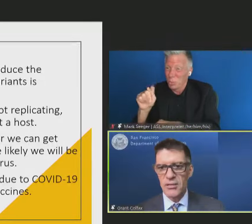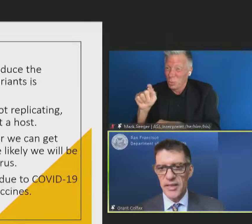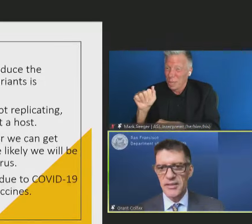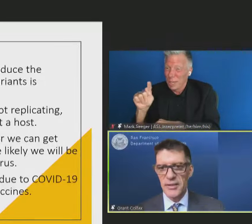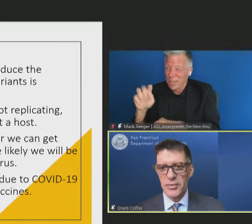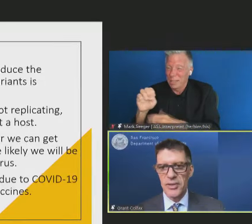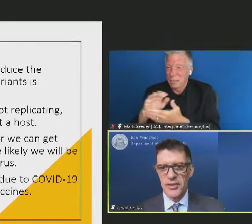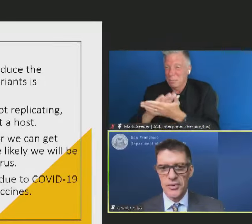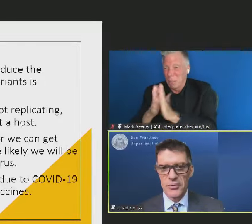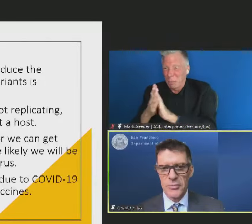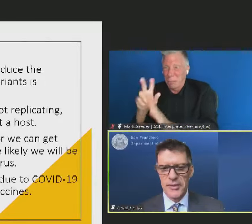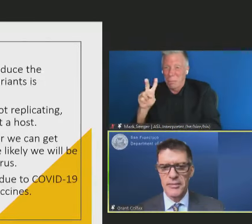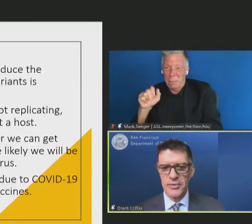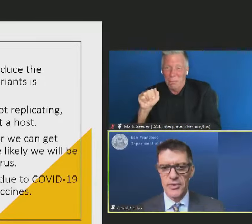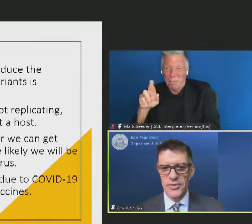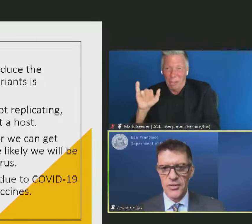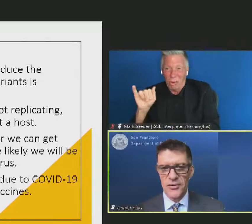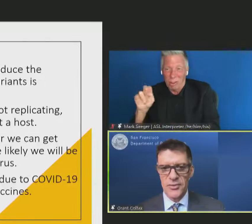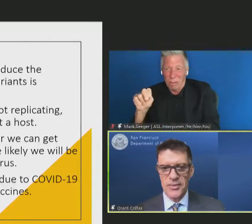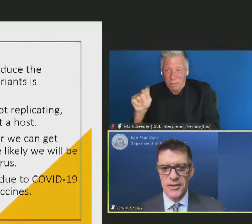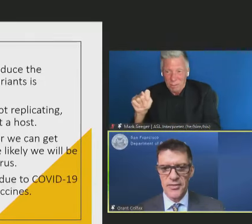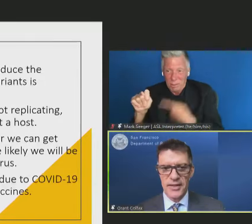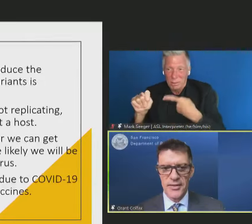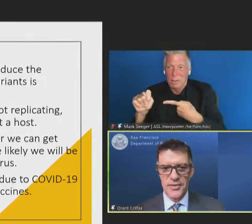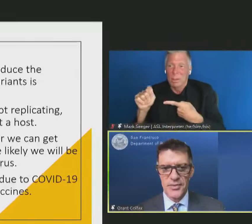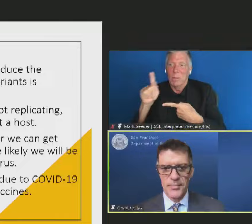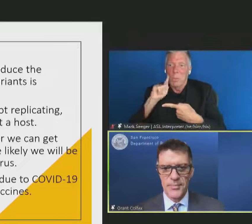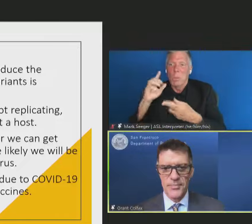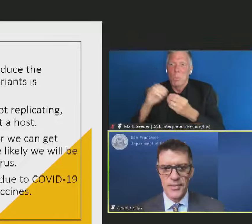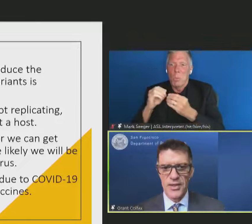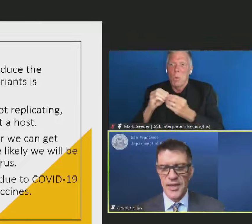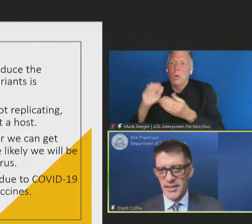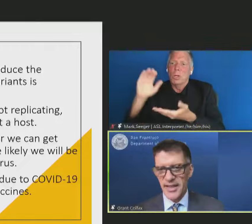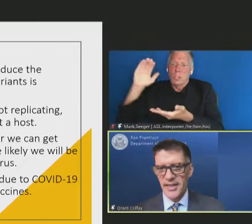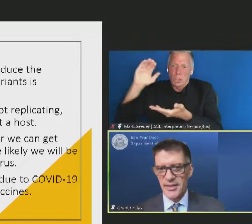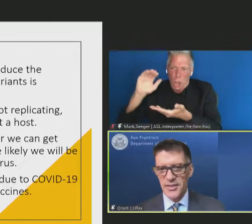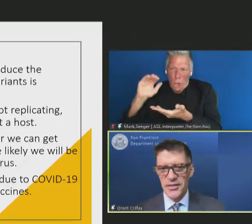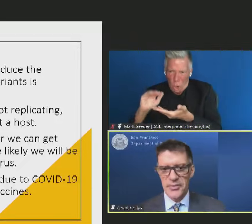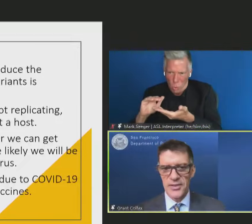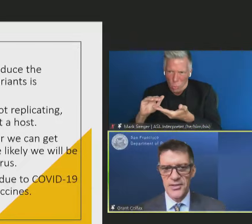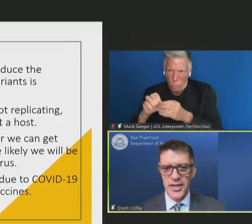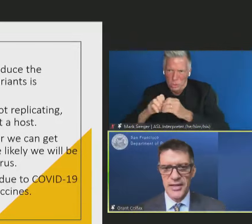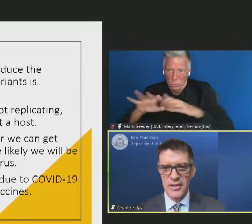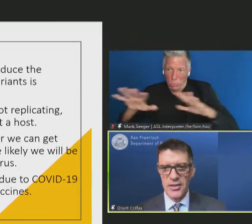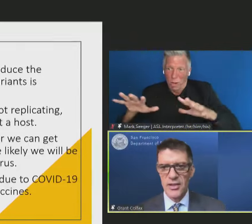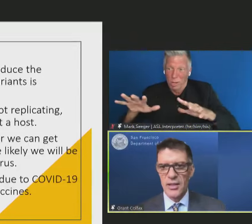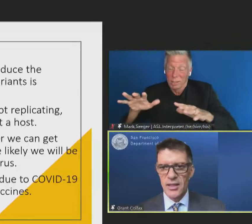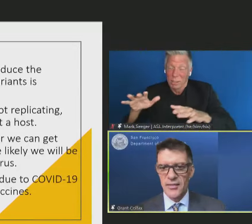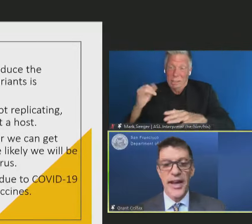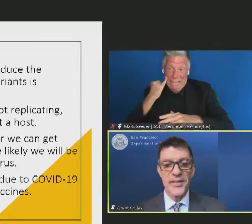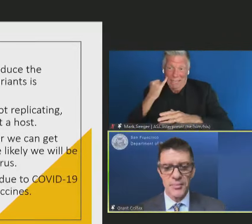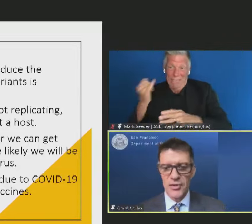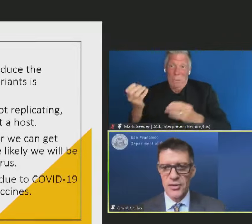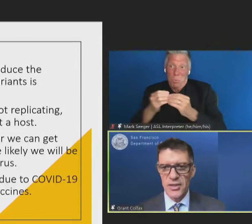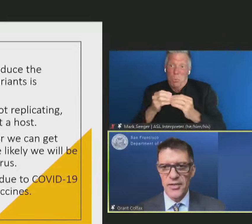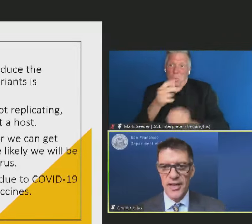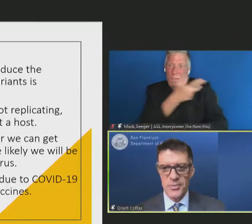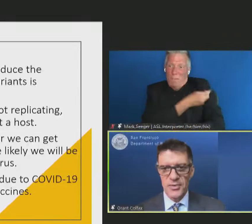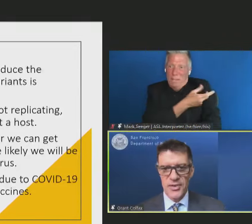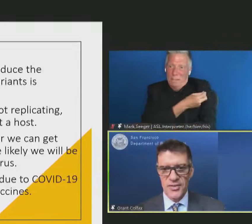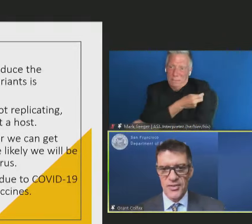more likely it will be that we will be able to slow the spread of the virus. And again, as I've already said, the vast